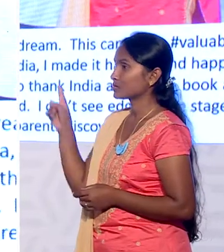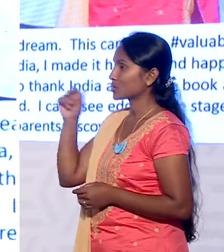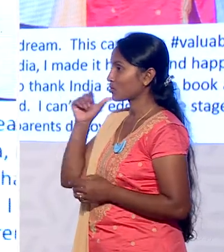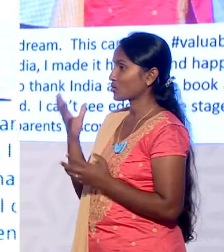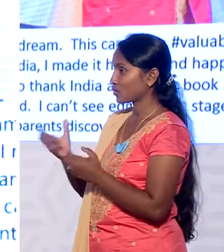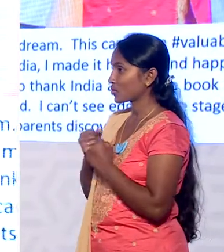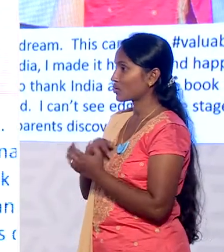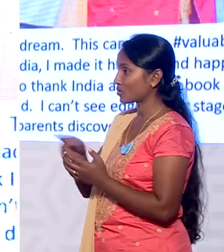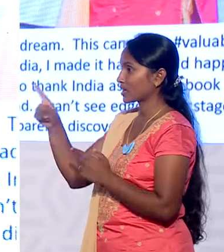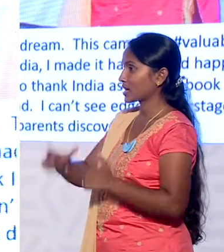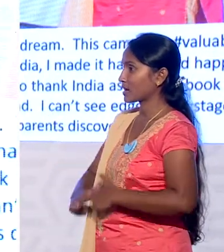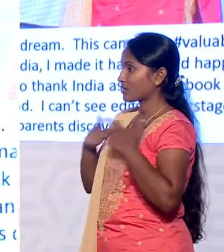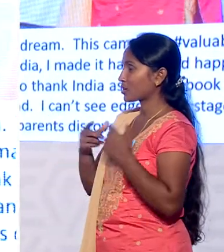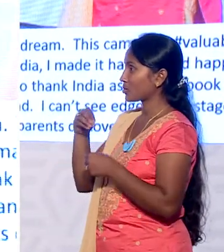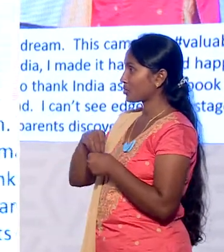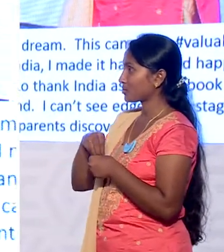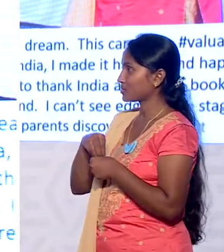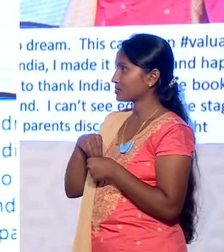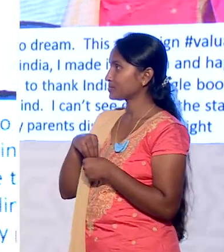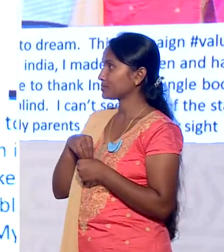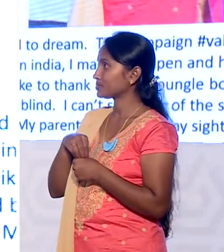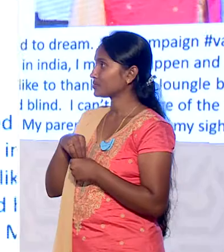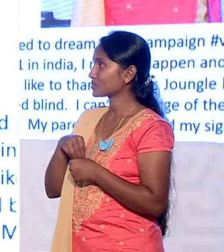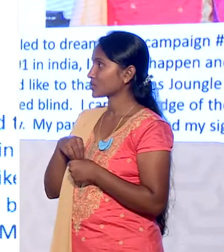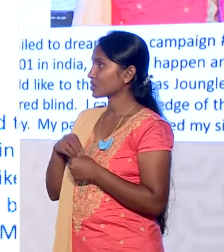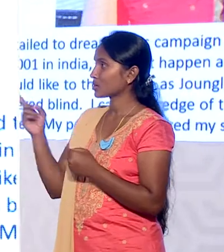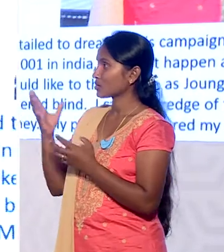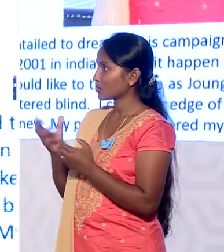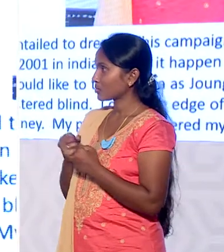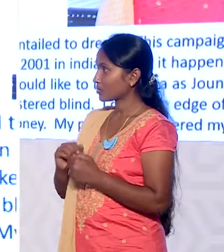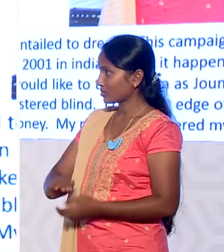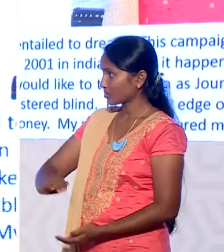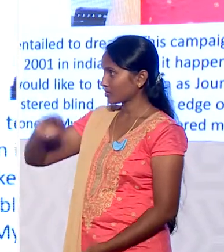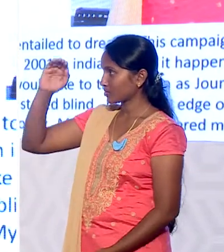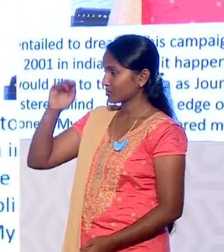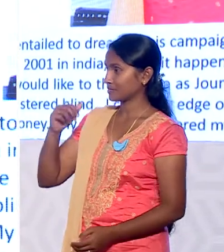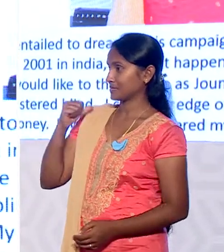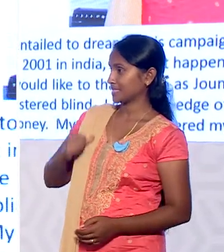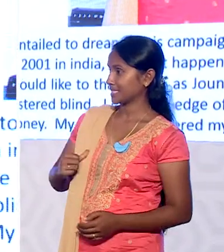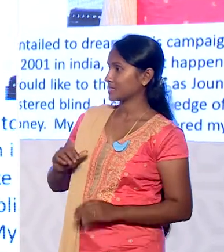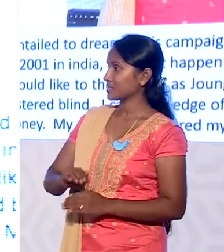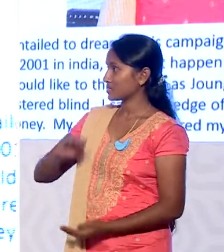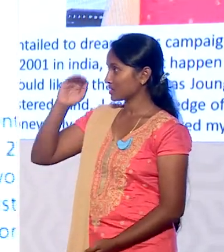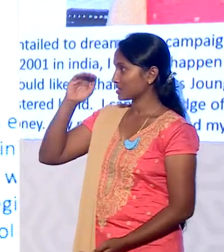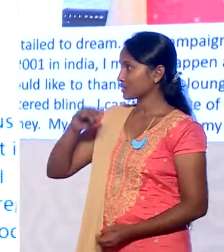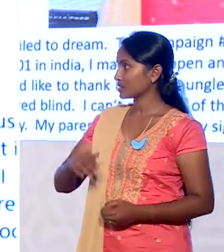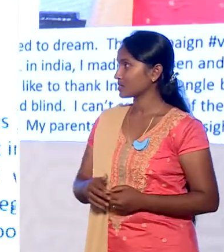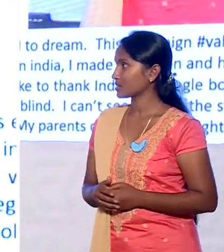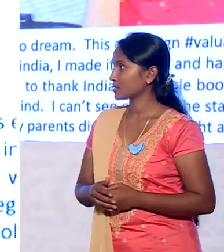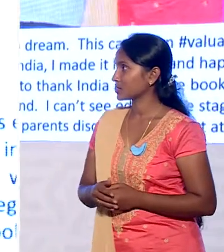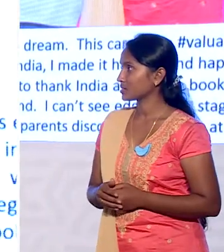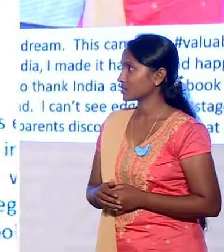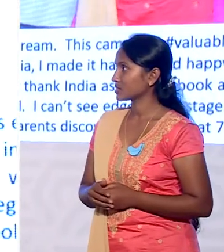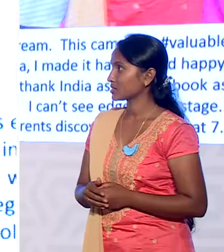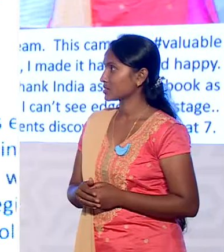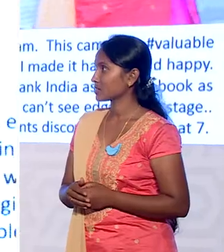want my life to be made small by a label of disability, and they brought me up as a sighted child, gave me a pair of glasses, and I